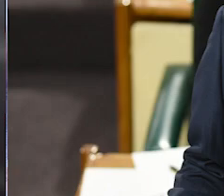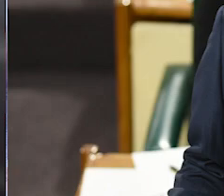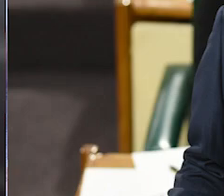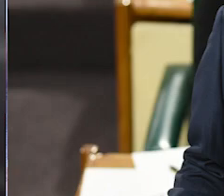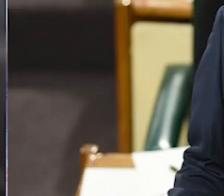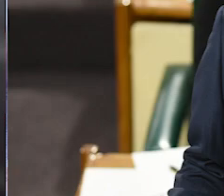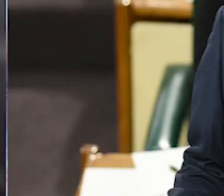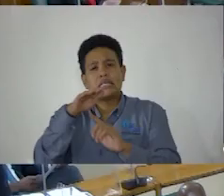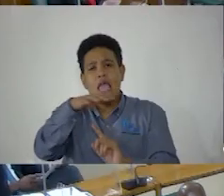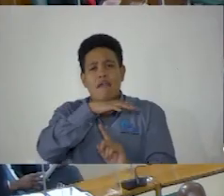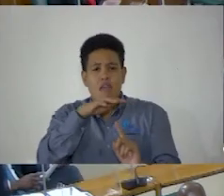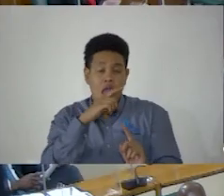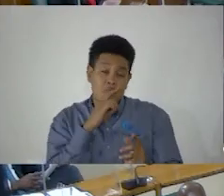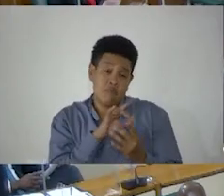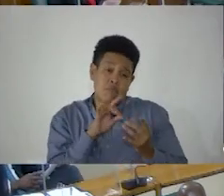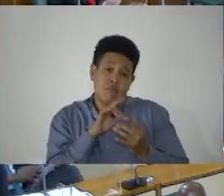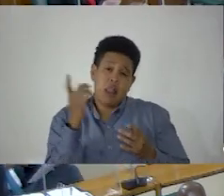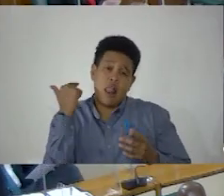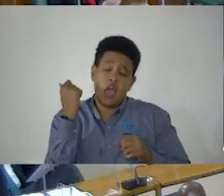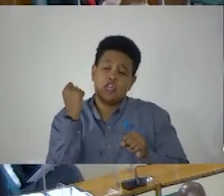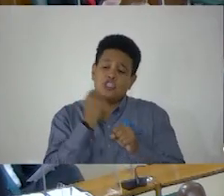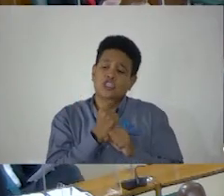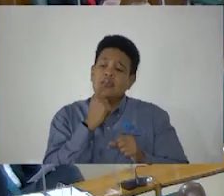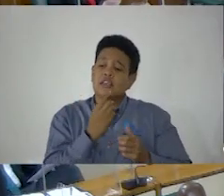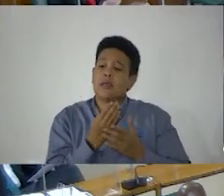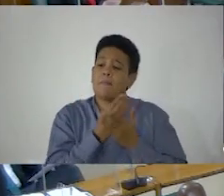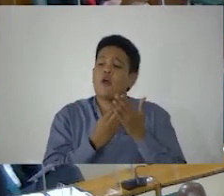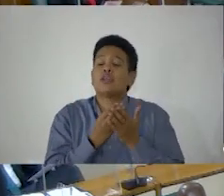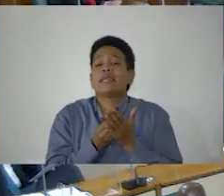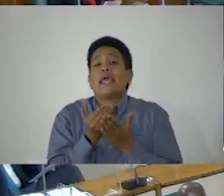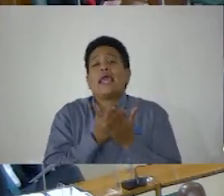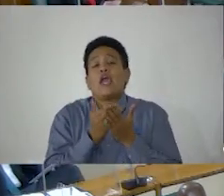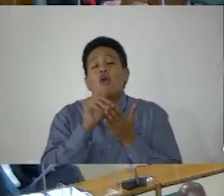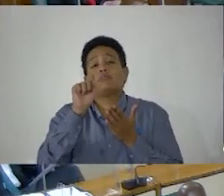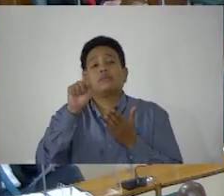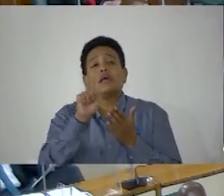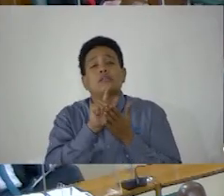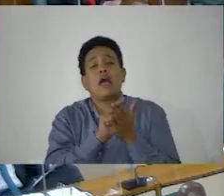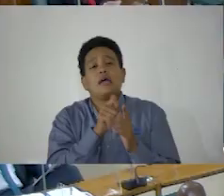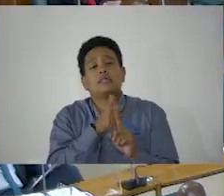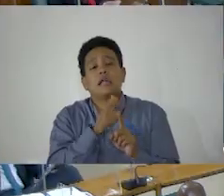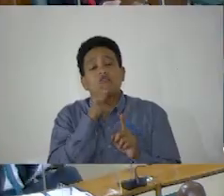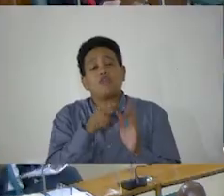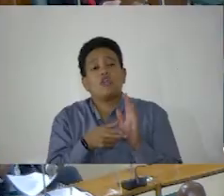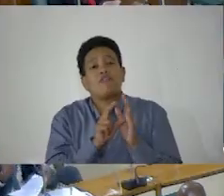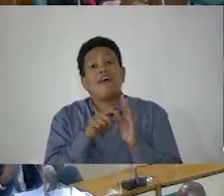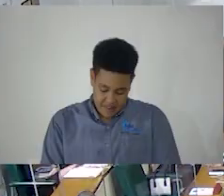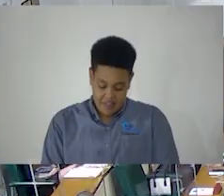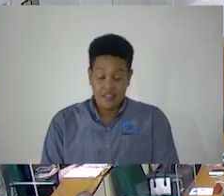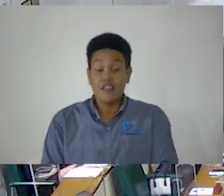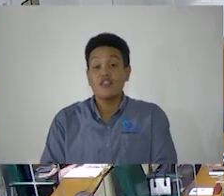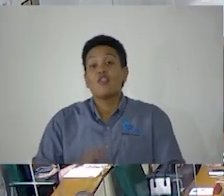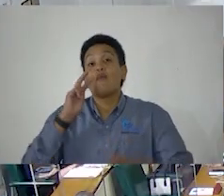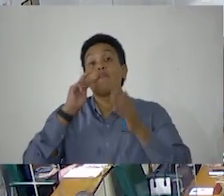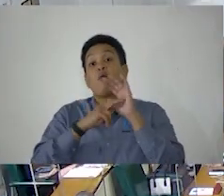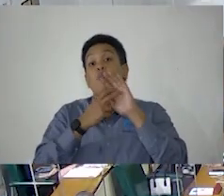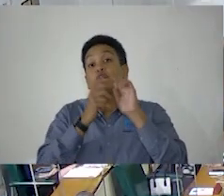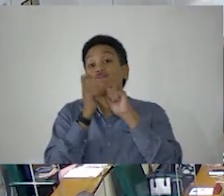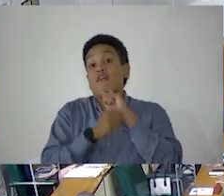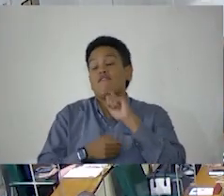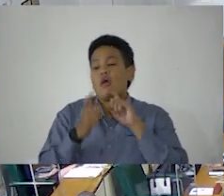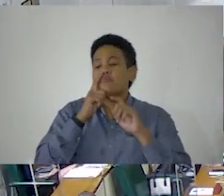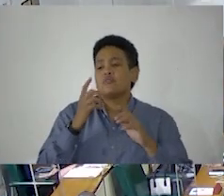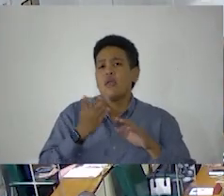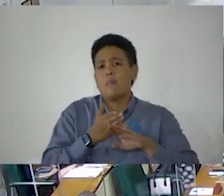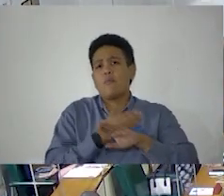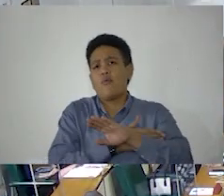global tax landscape. That's the focus of the 2022-2023 budget to drive sustainable economic growth and development, as